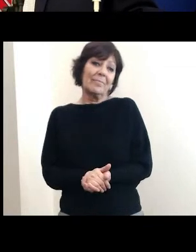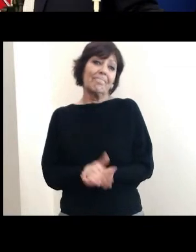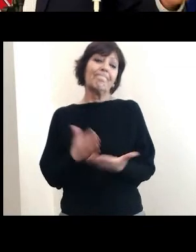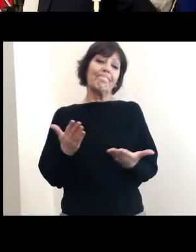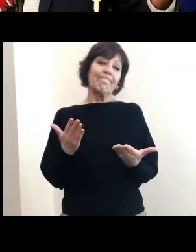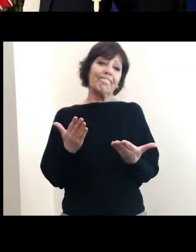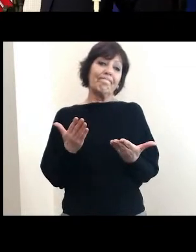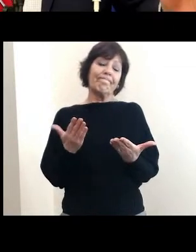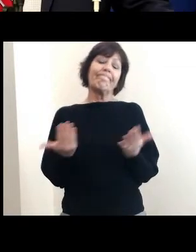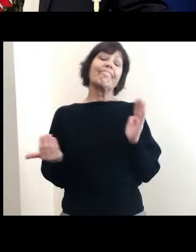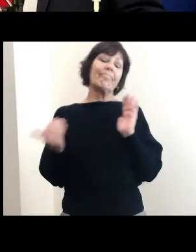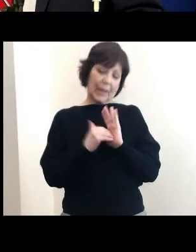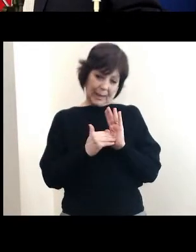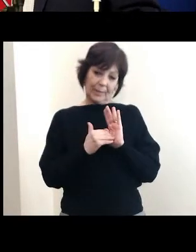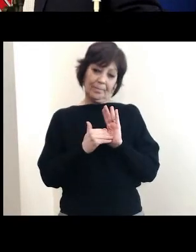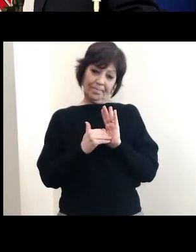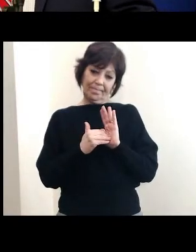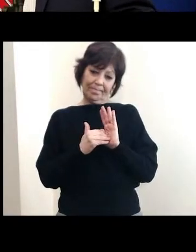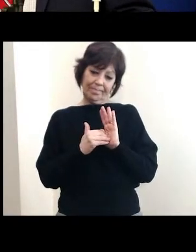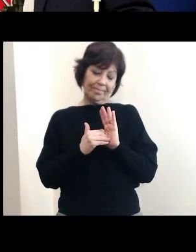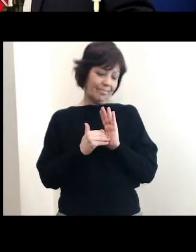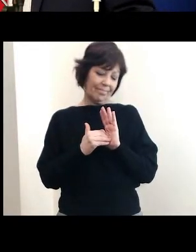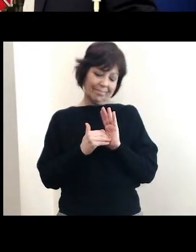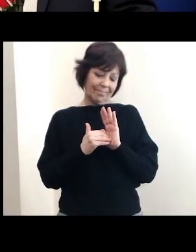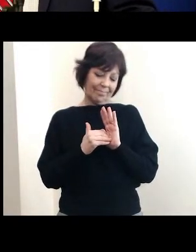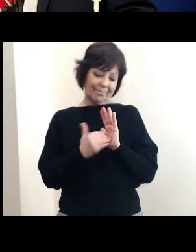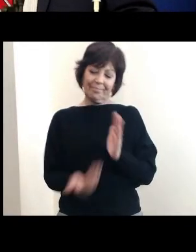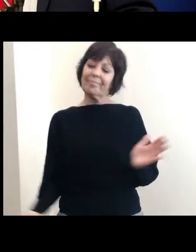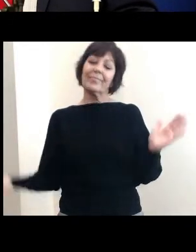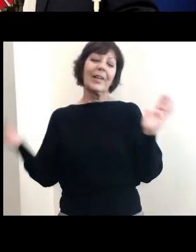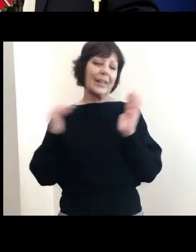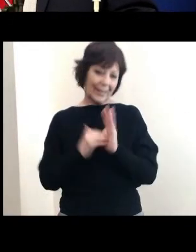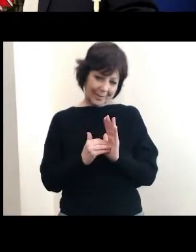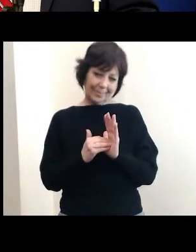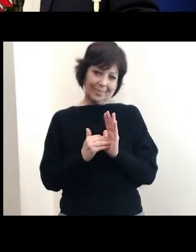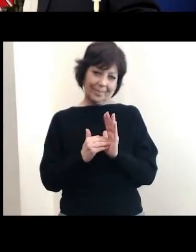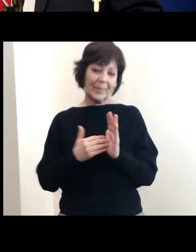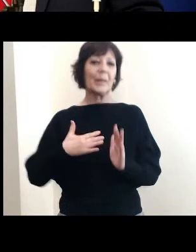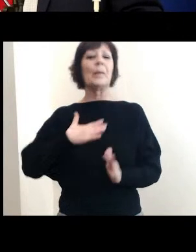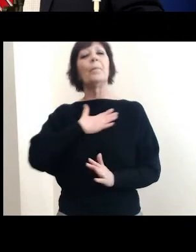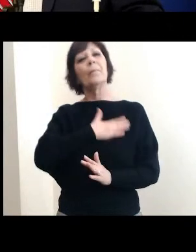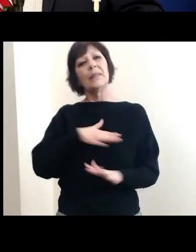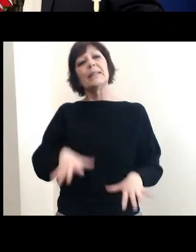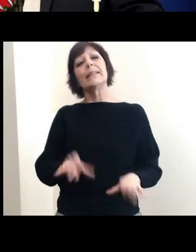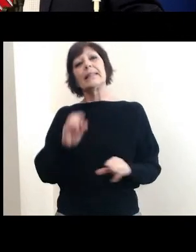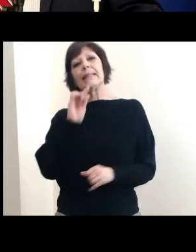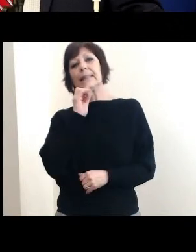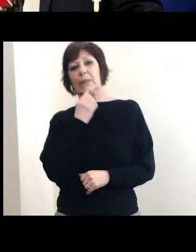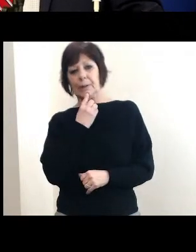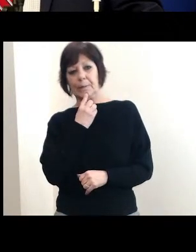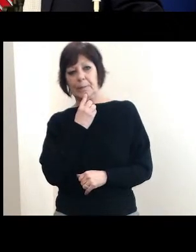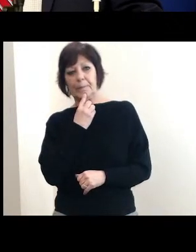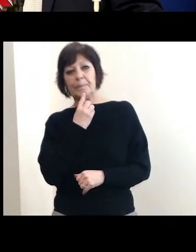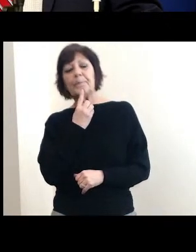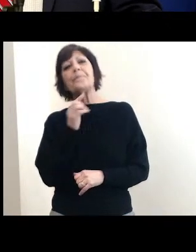just, once again, I don't know how many times I've said this since the pandemic started, please take this seriously.